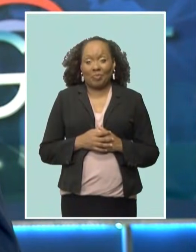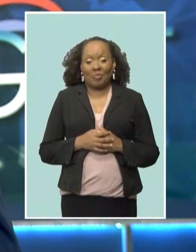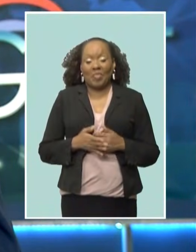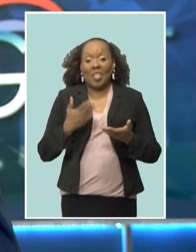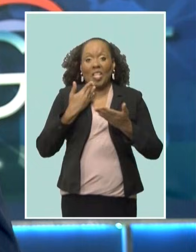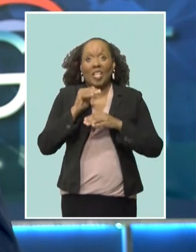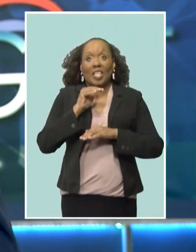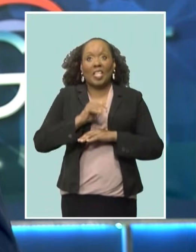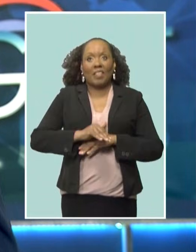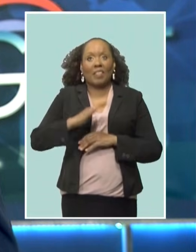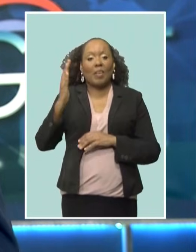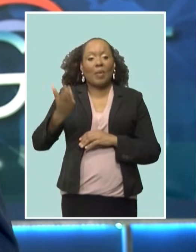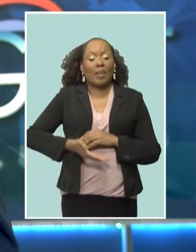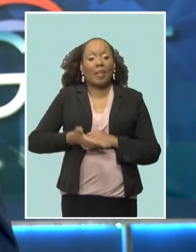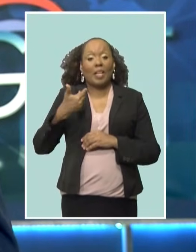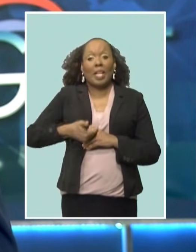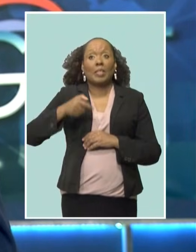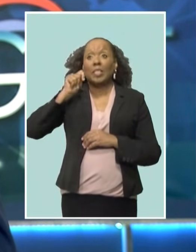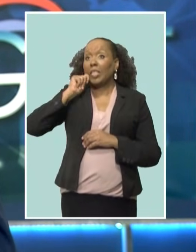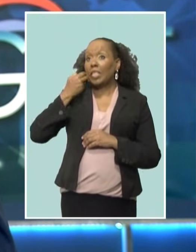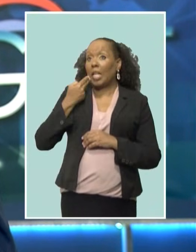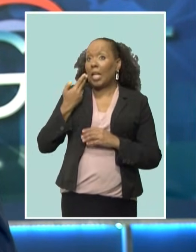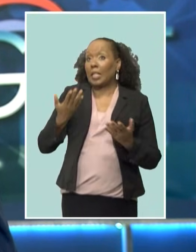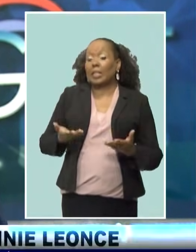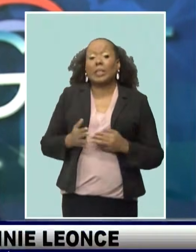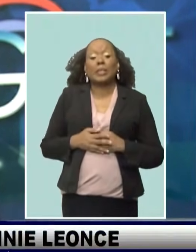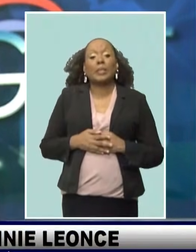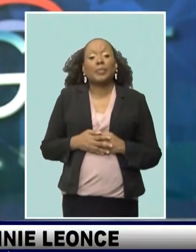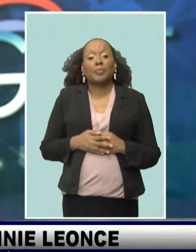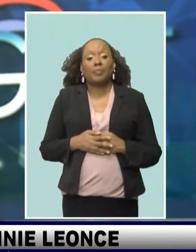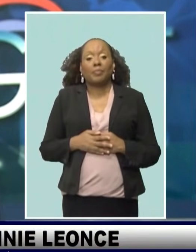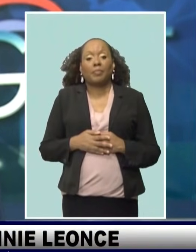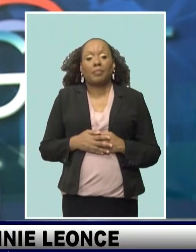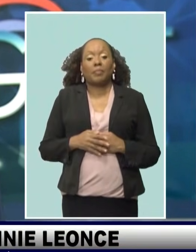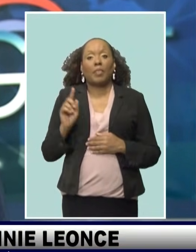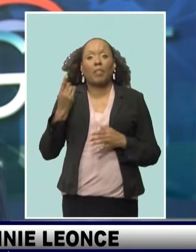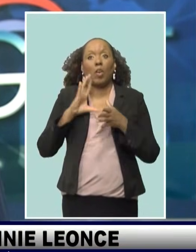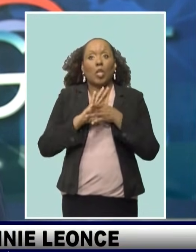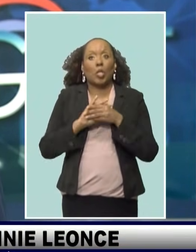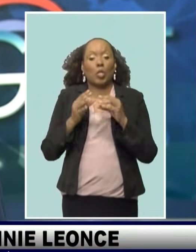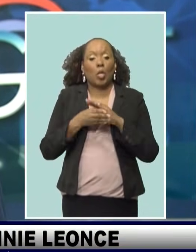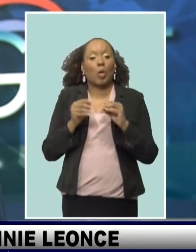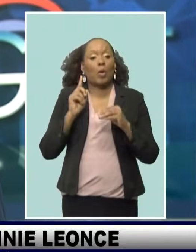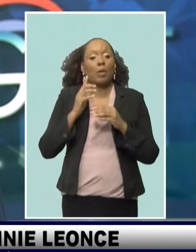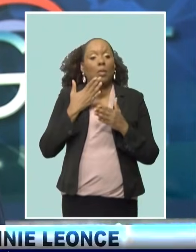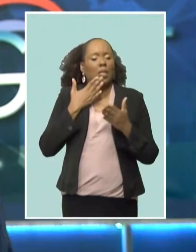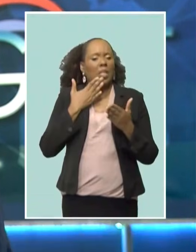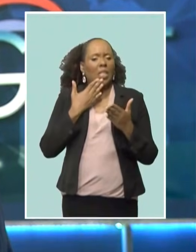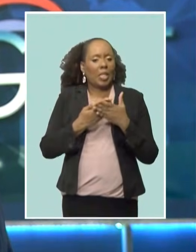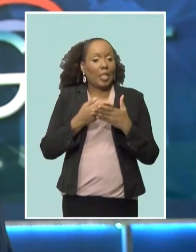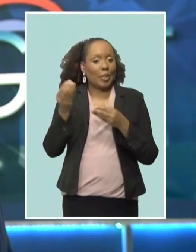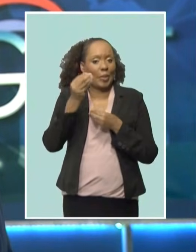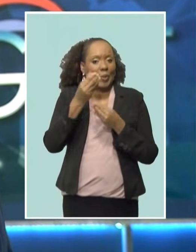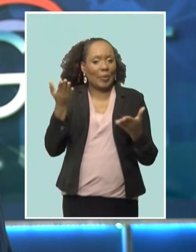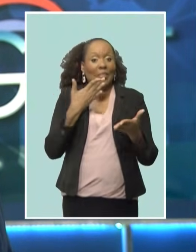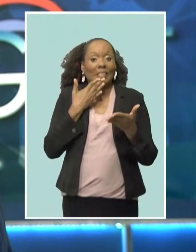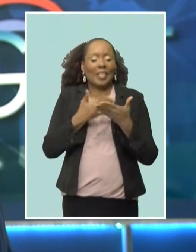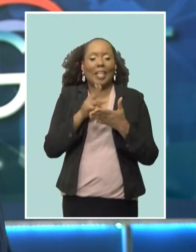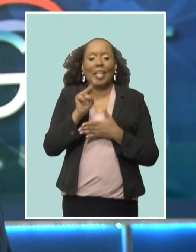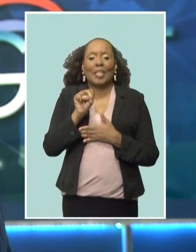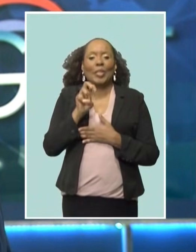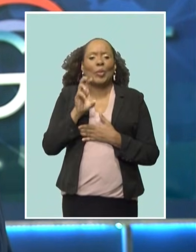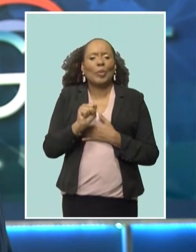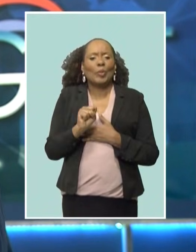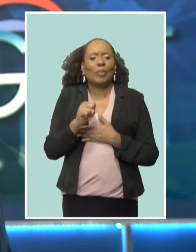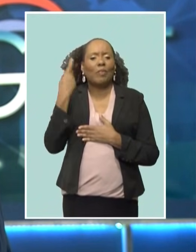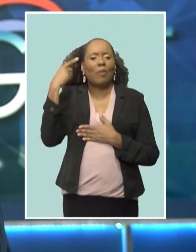Good evening and welcome. I'm Lucia Hines with the details to the news. We begin with this good news related to the Barbados tourism